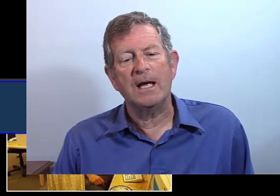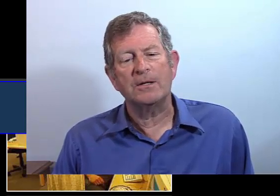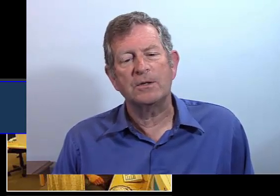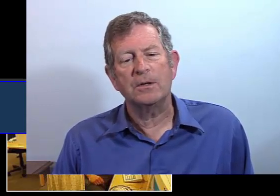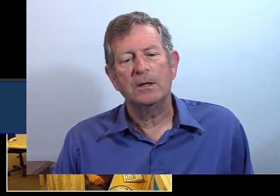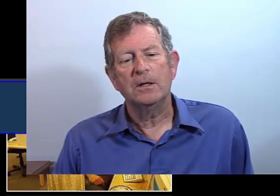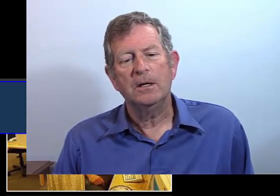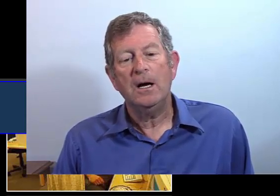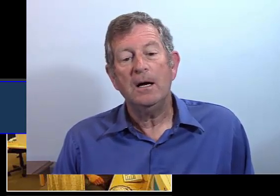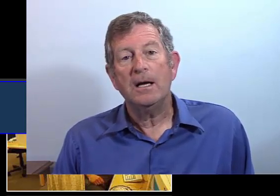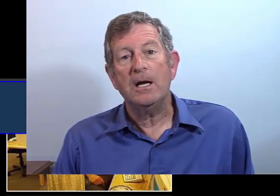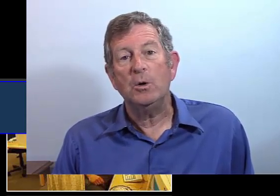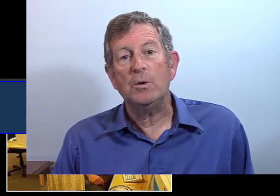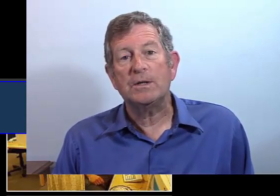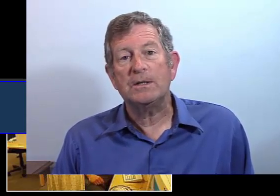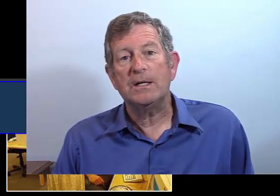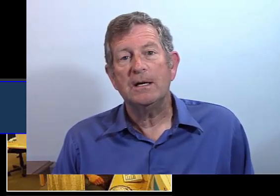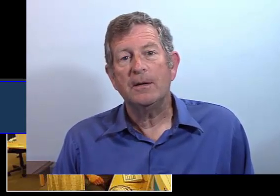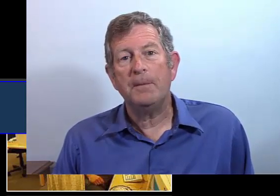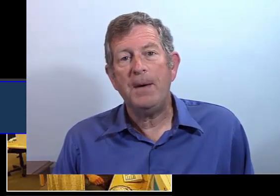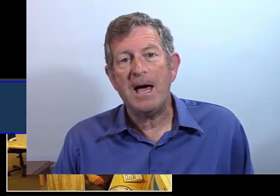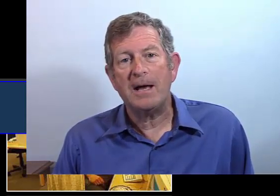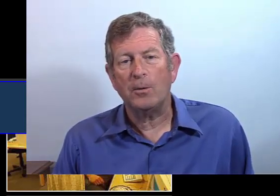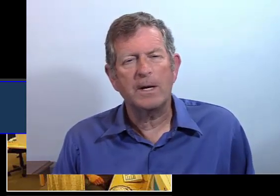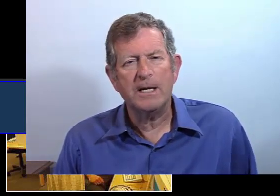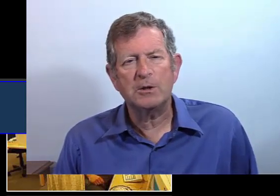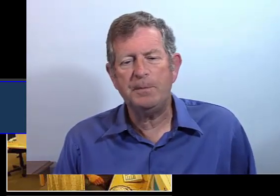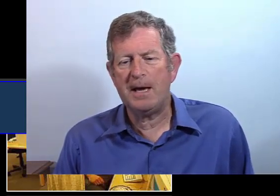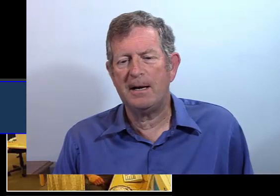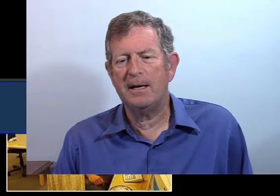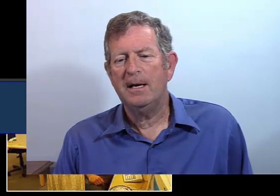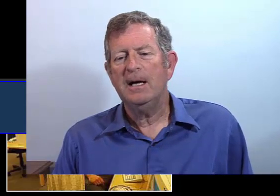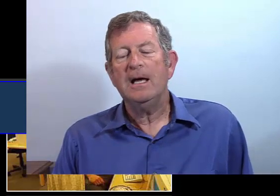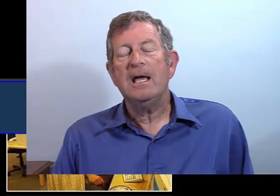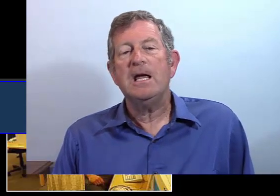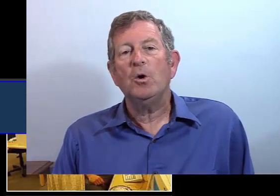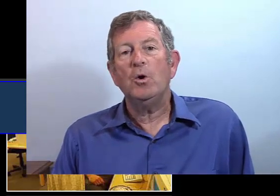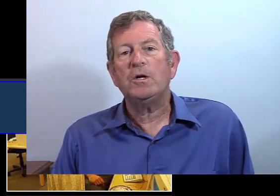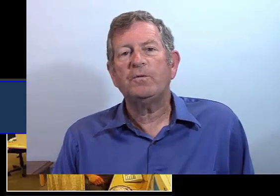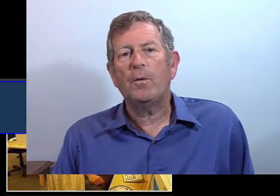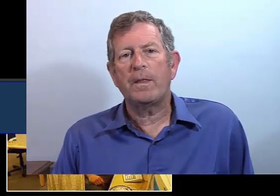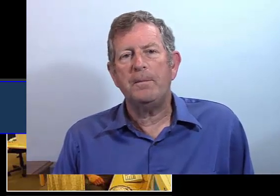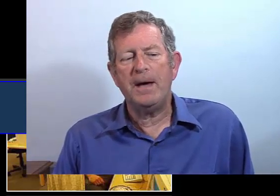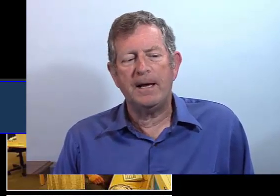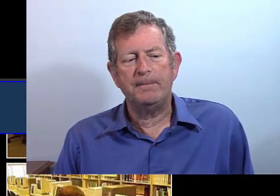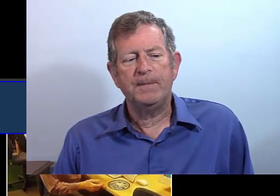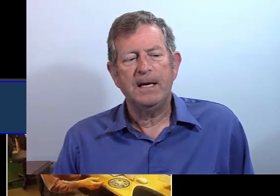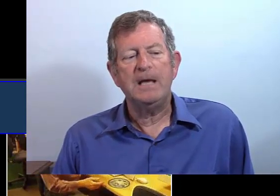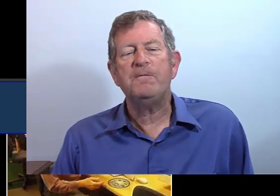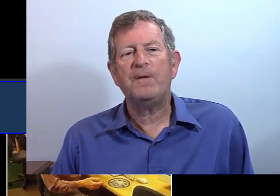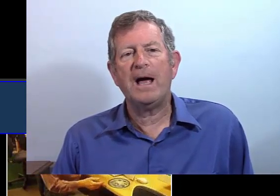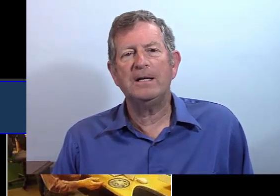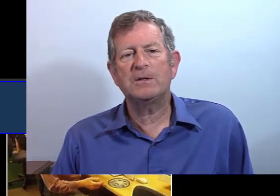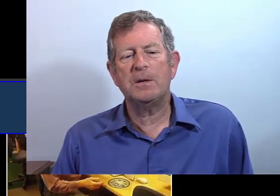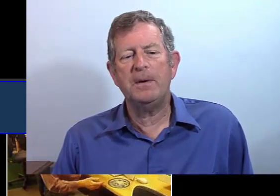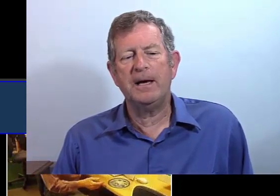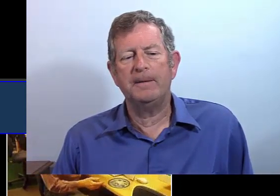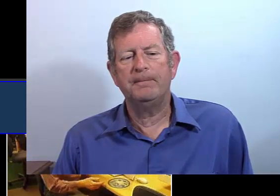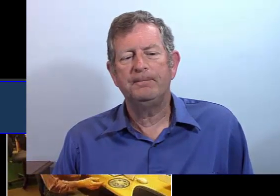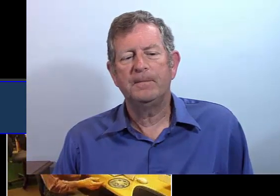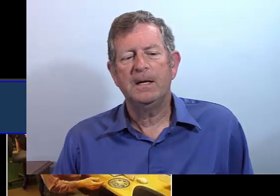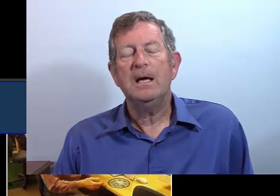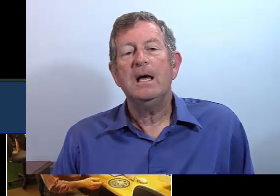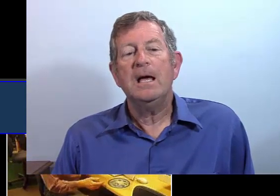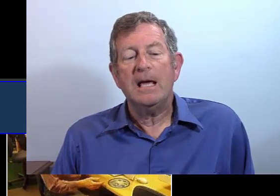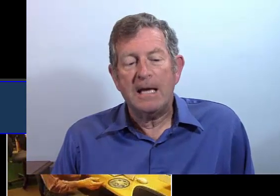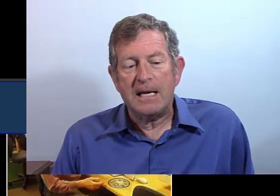writes the answer. He loses the pen or his pen. He looks for the pen. He finds the